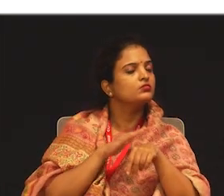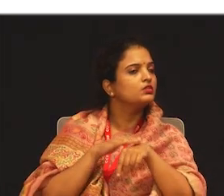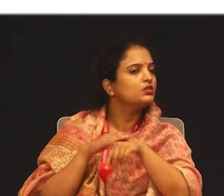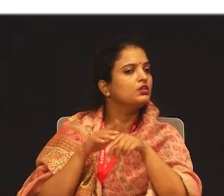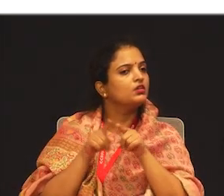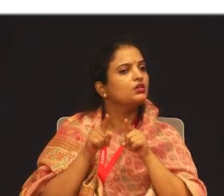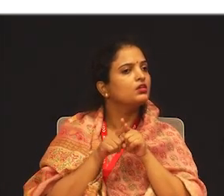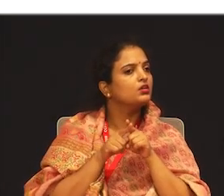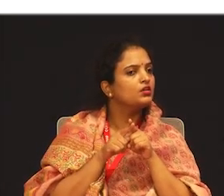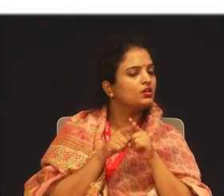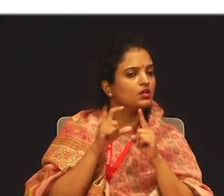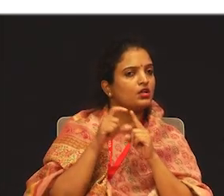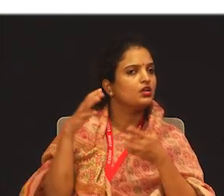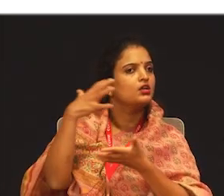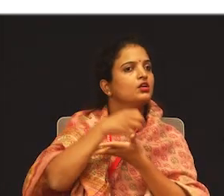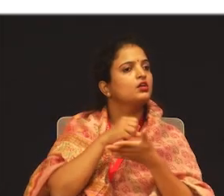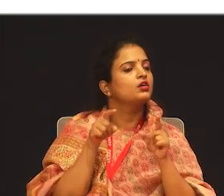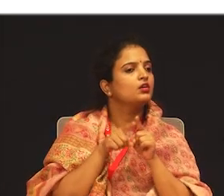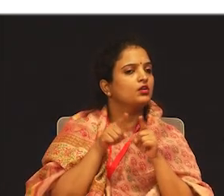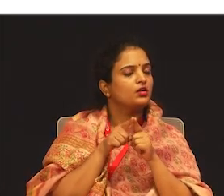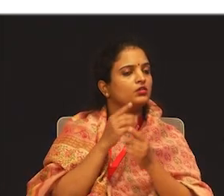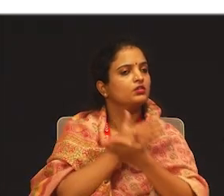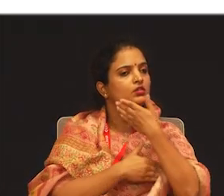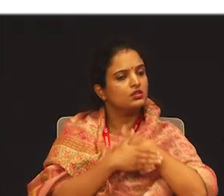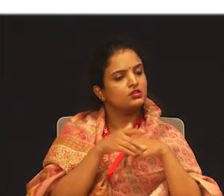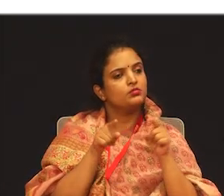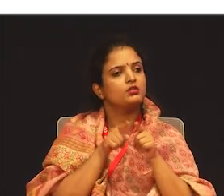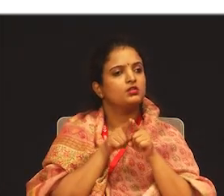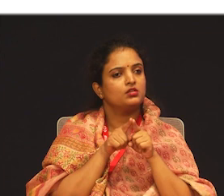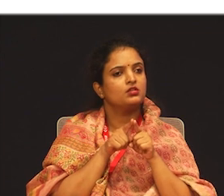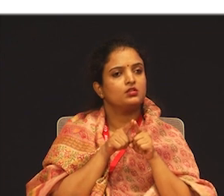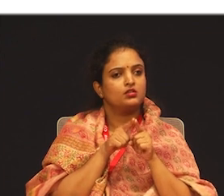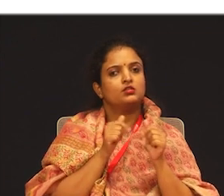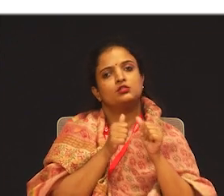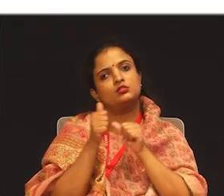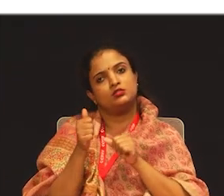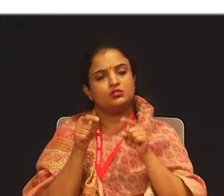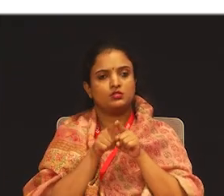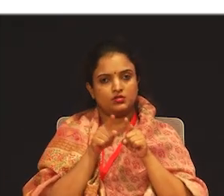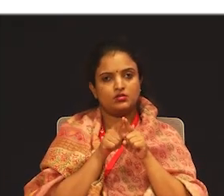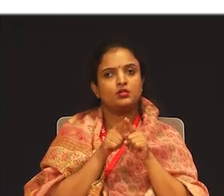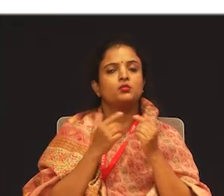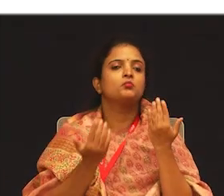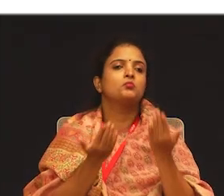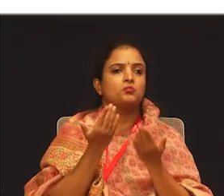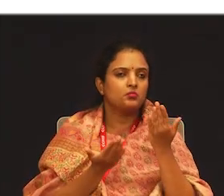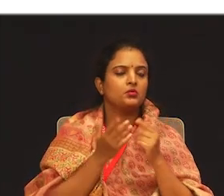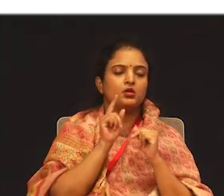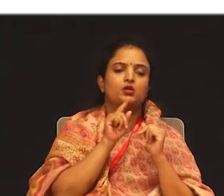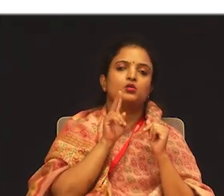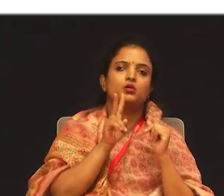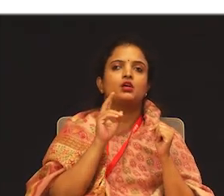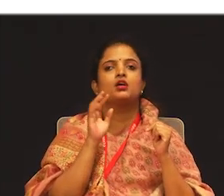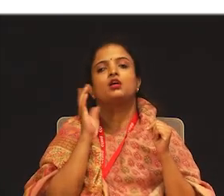one state was collecting data for only 4 disability conditions, whereas the others were collecting data for maybe 12 or 10 or